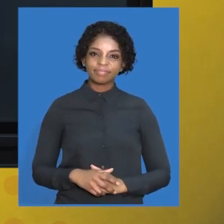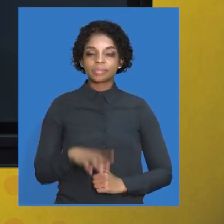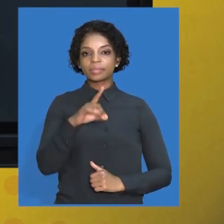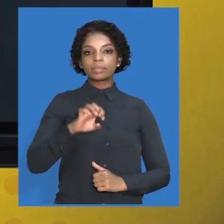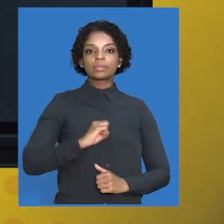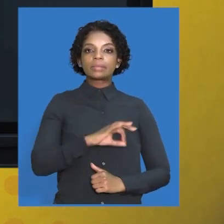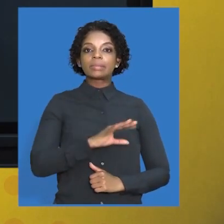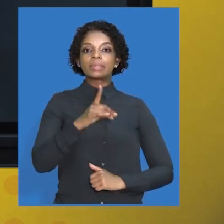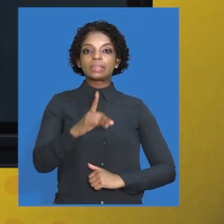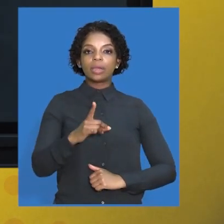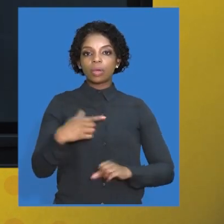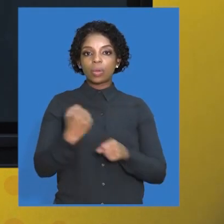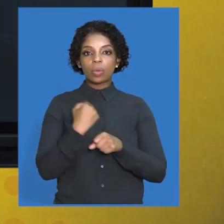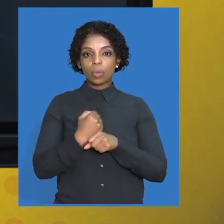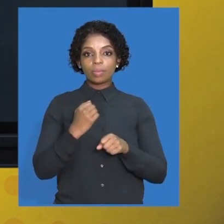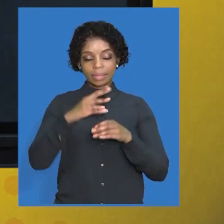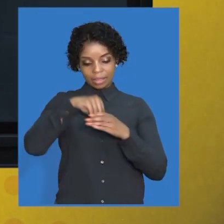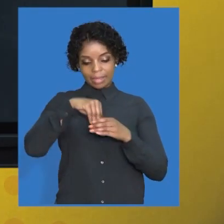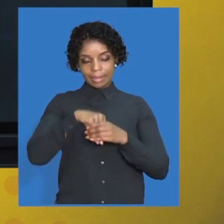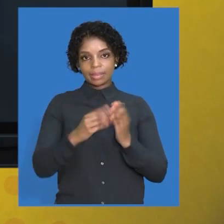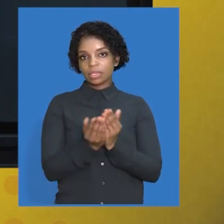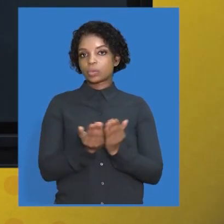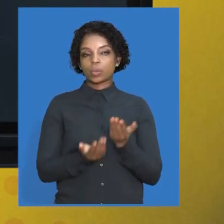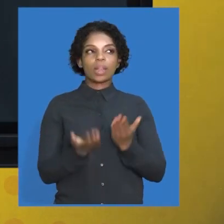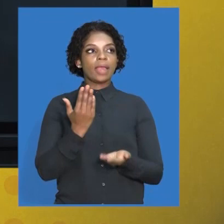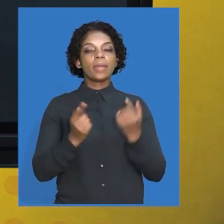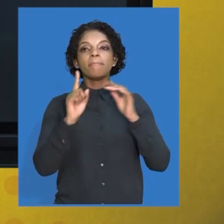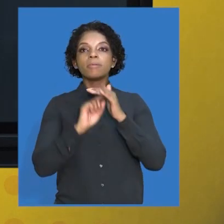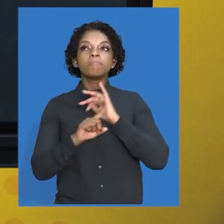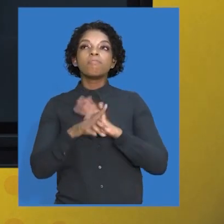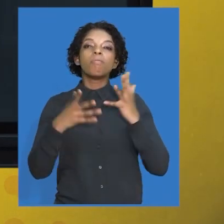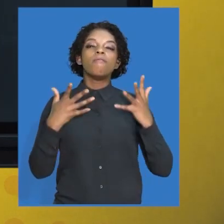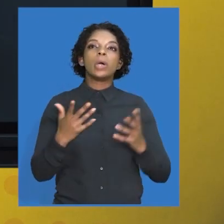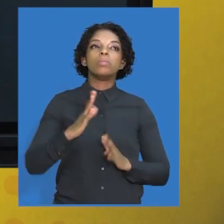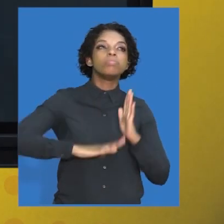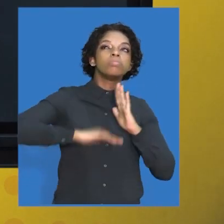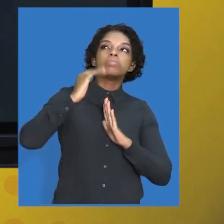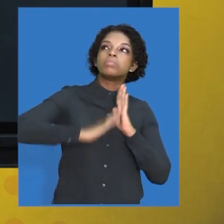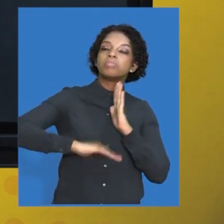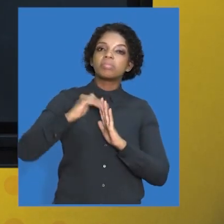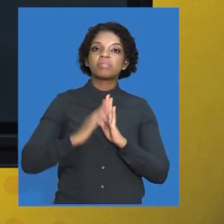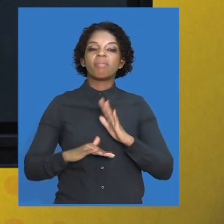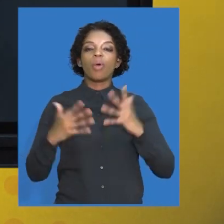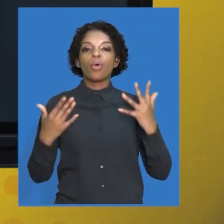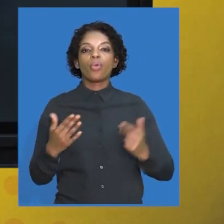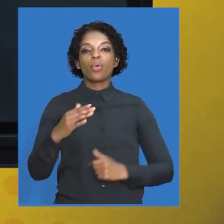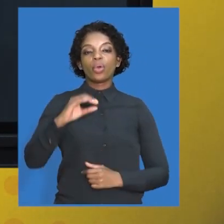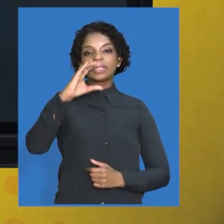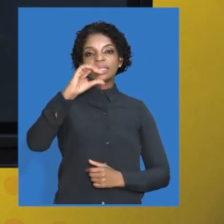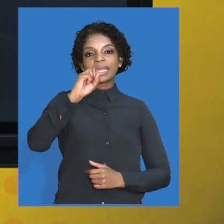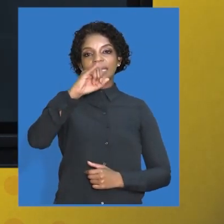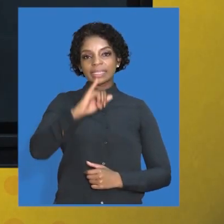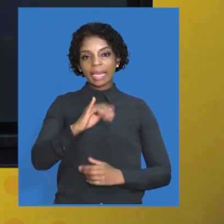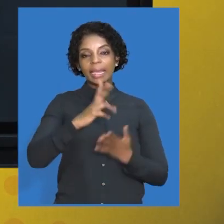out at a local school, maybe go paint a school or help with a CSI project. Right? You're going to have all of